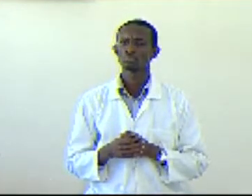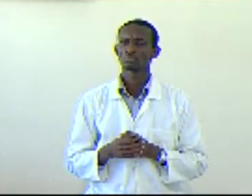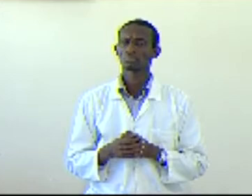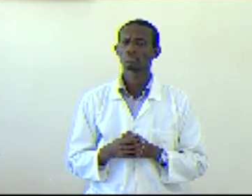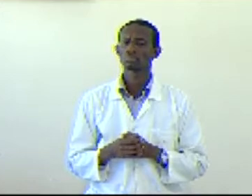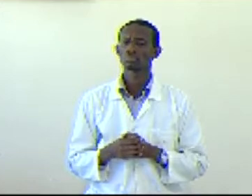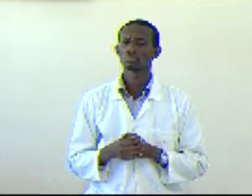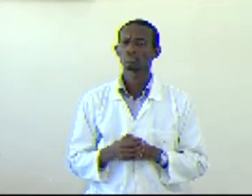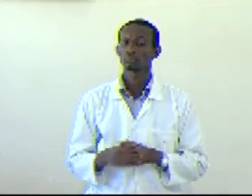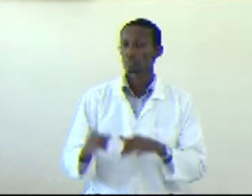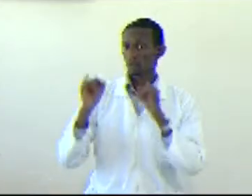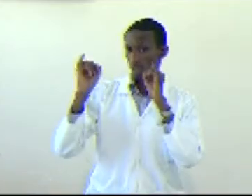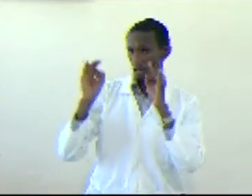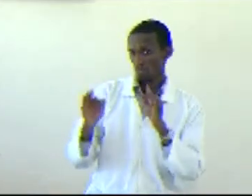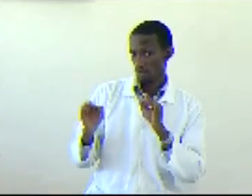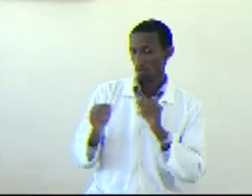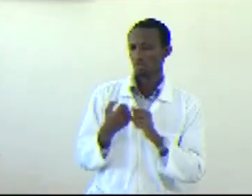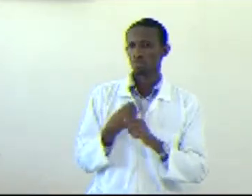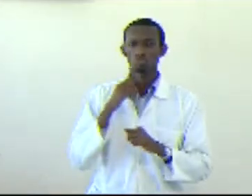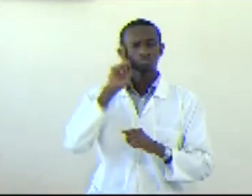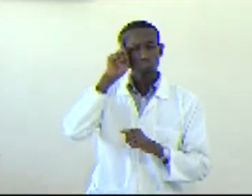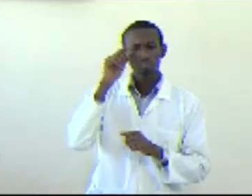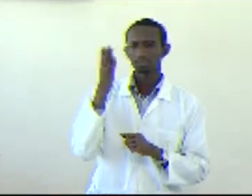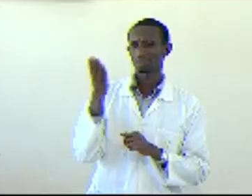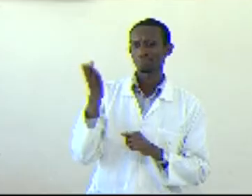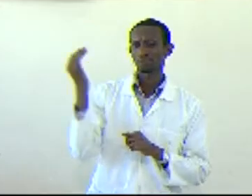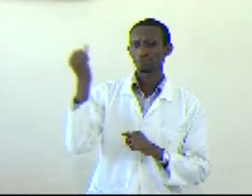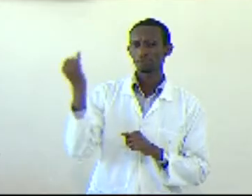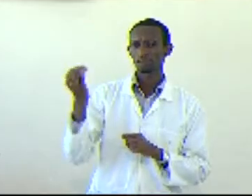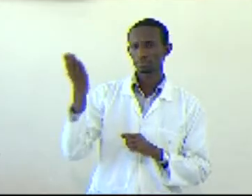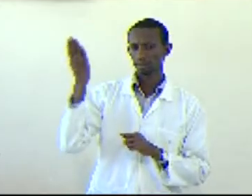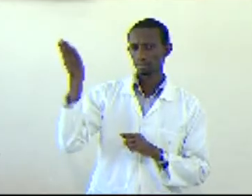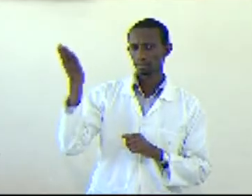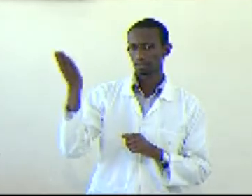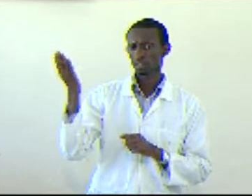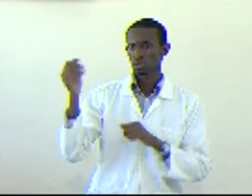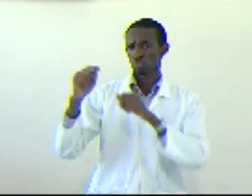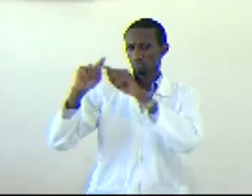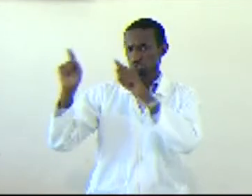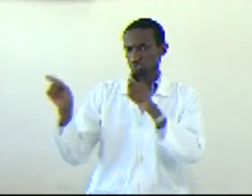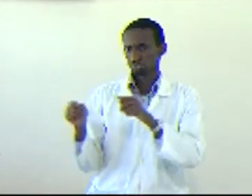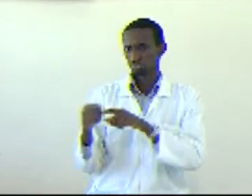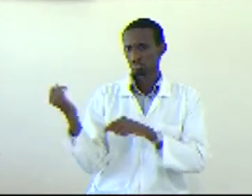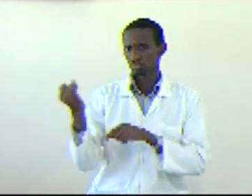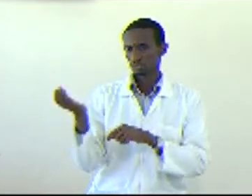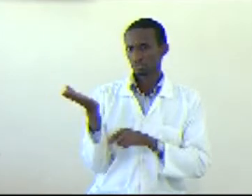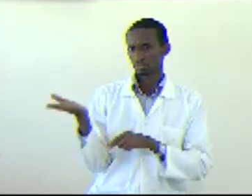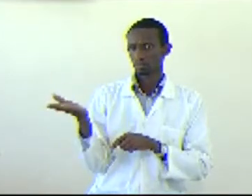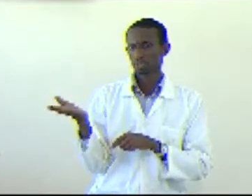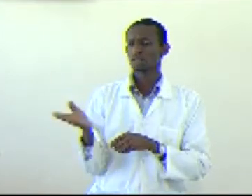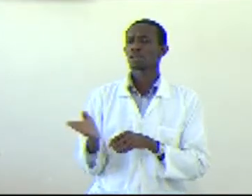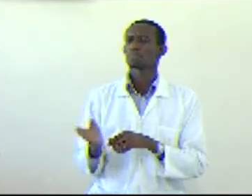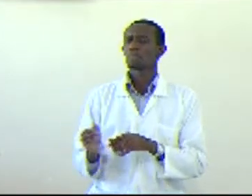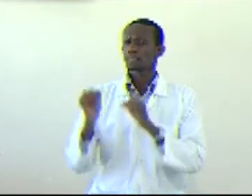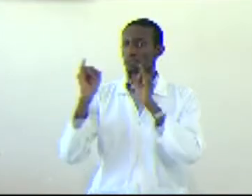When we consider this circuit, the circuit here, do you see that? So this circuit, when the switch is closed, this